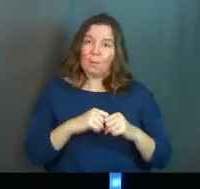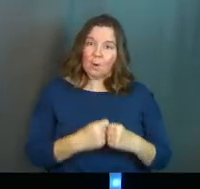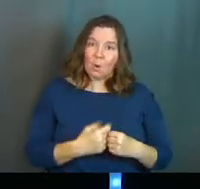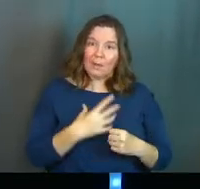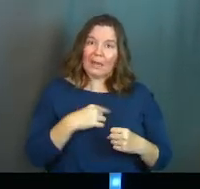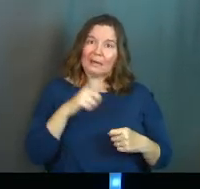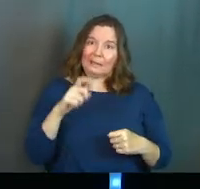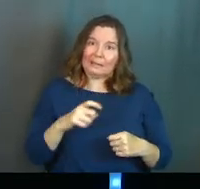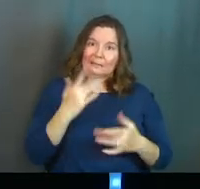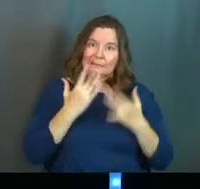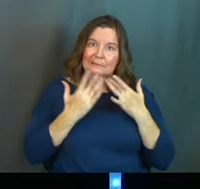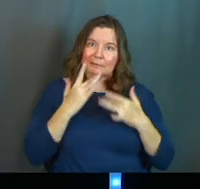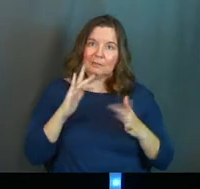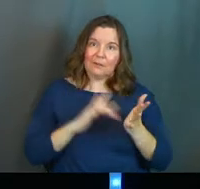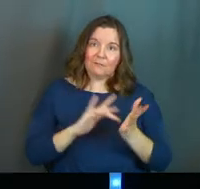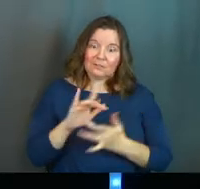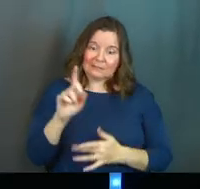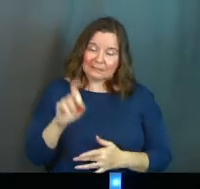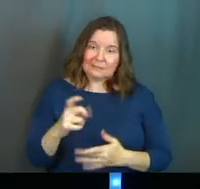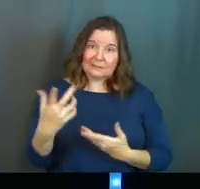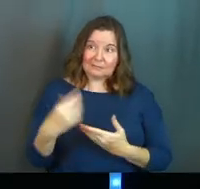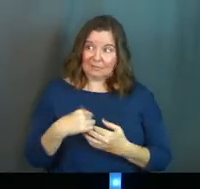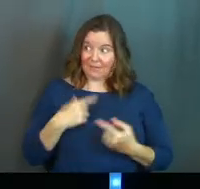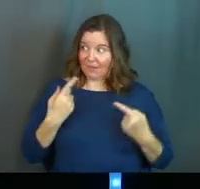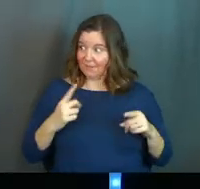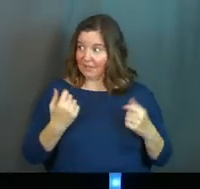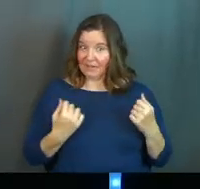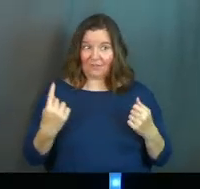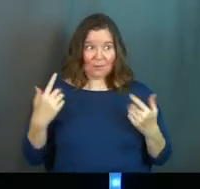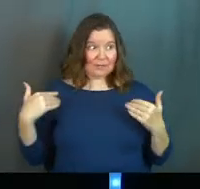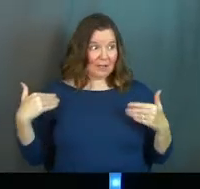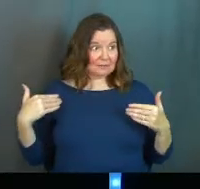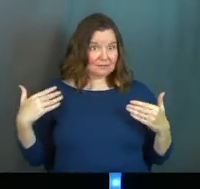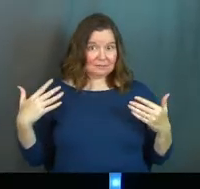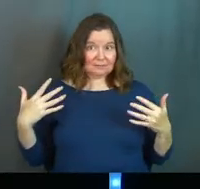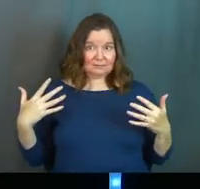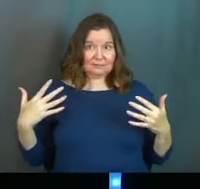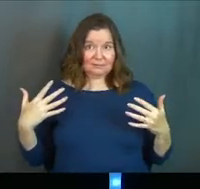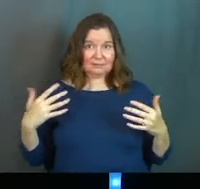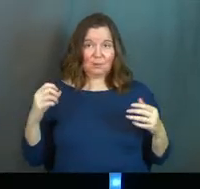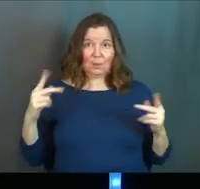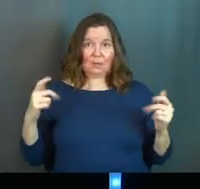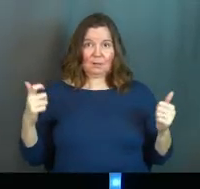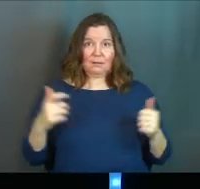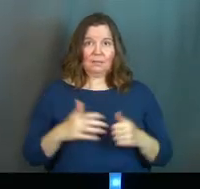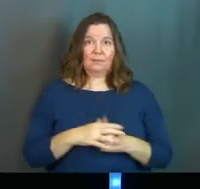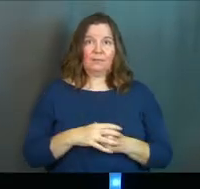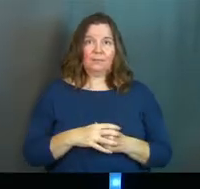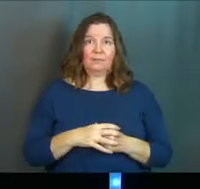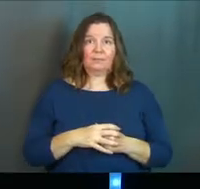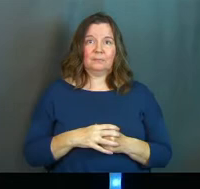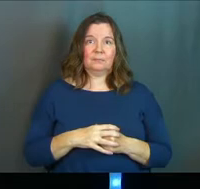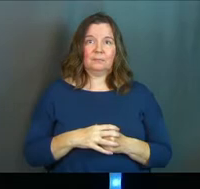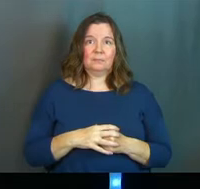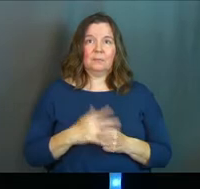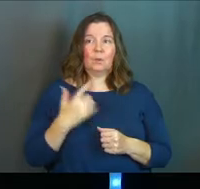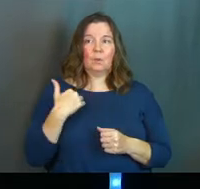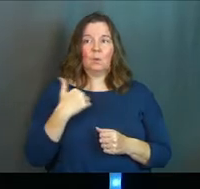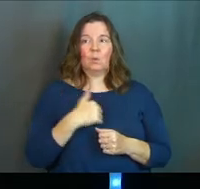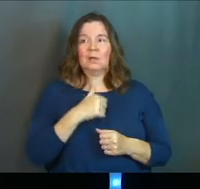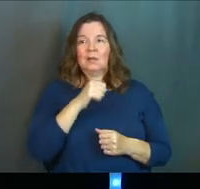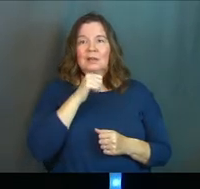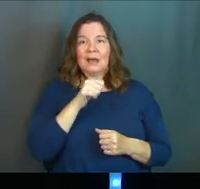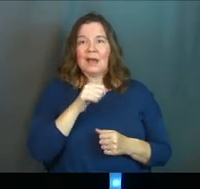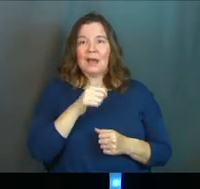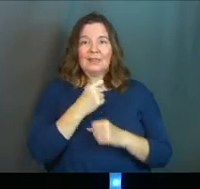broken and in need of Jesus. Have I offended everybody? Okay? We're